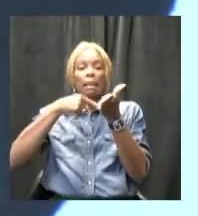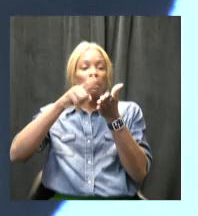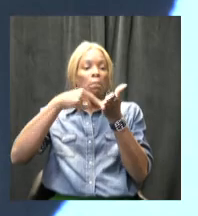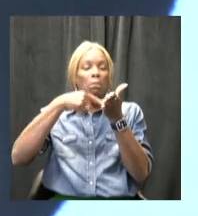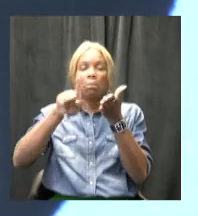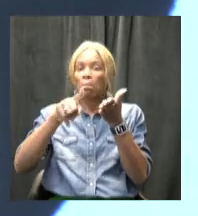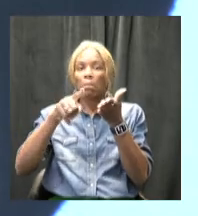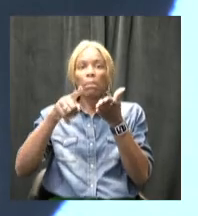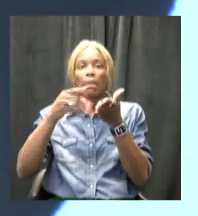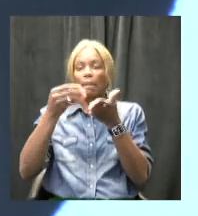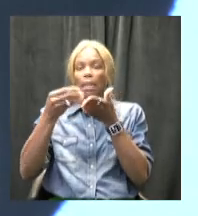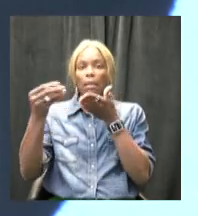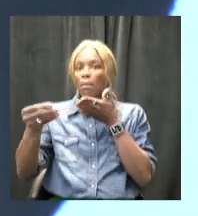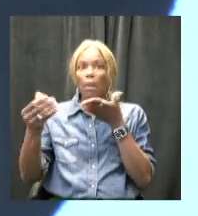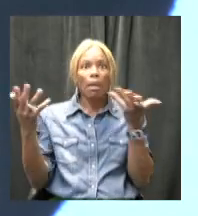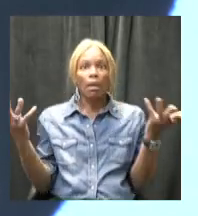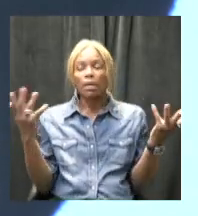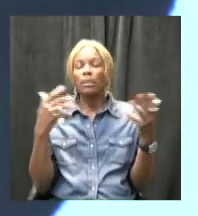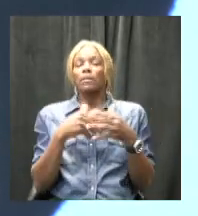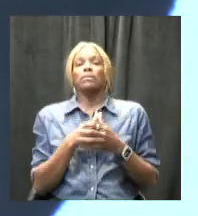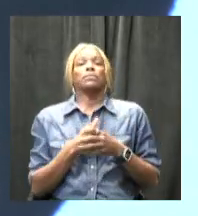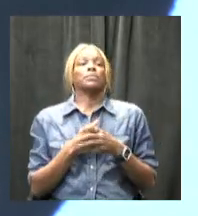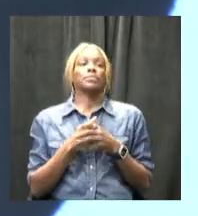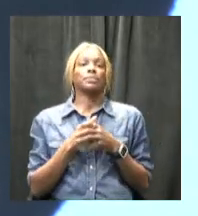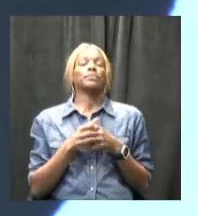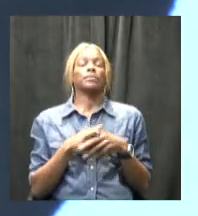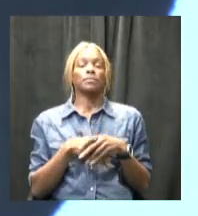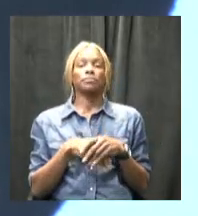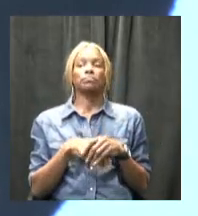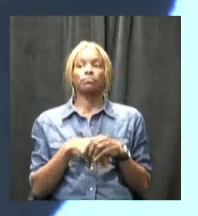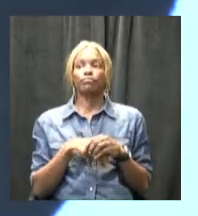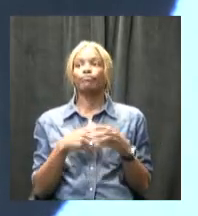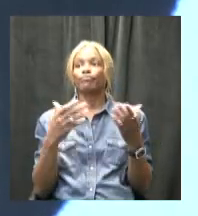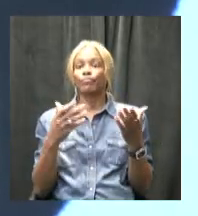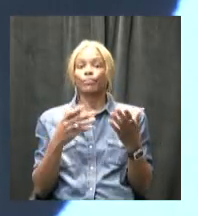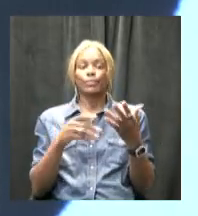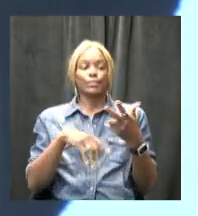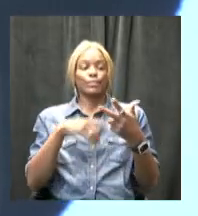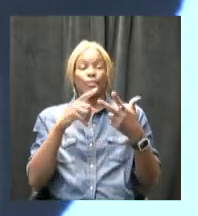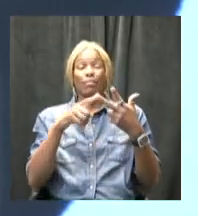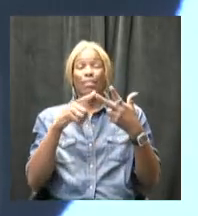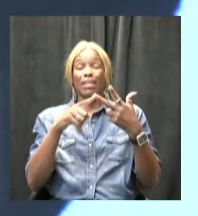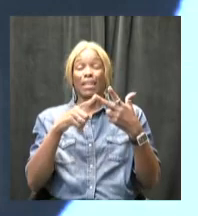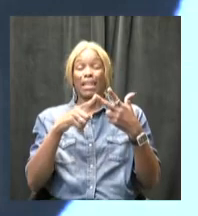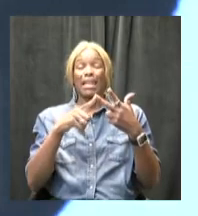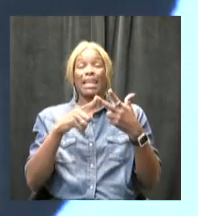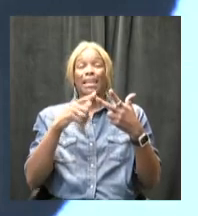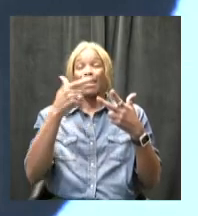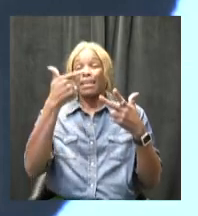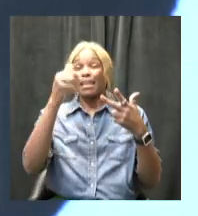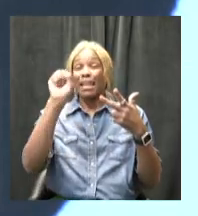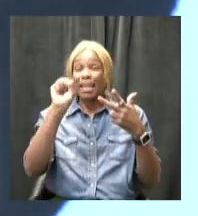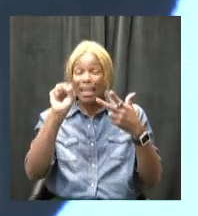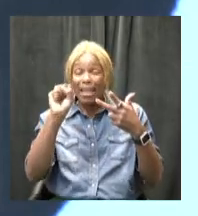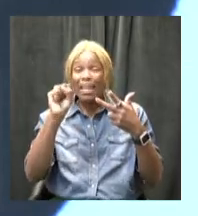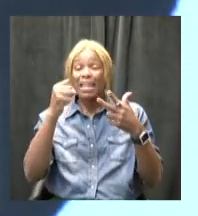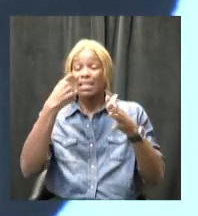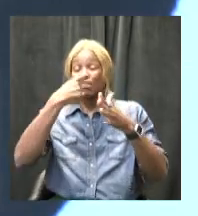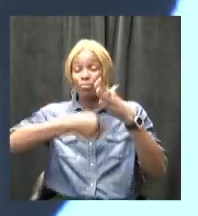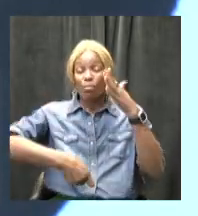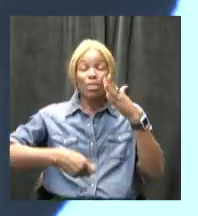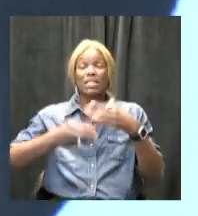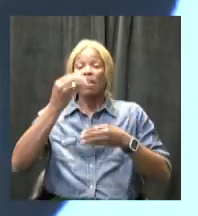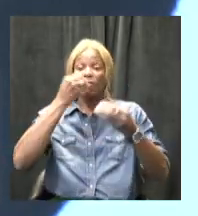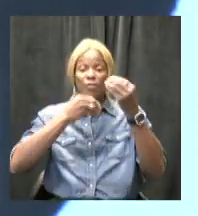longed for. If it's not the housing crisis, it then moves to inflation, gas prices and food prices